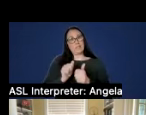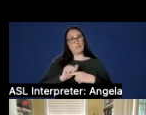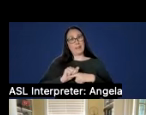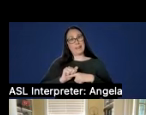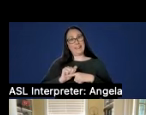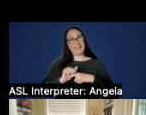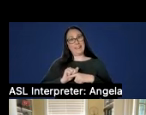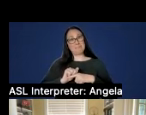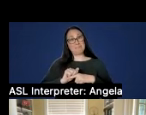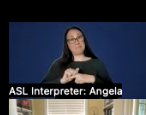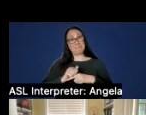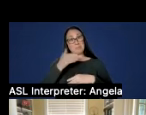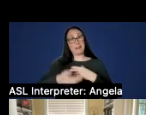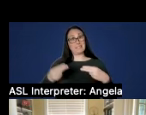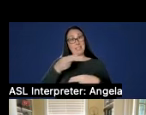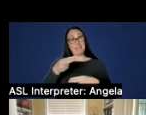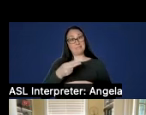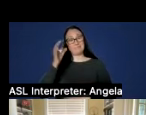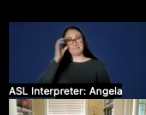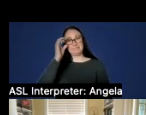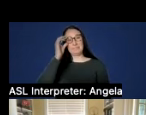slide, please.